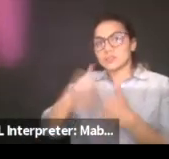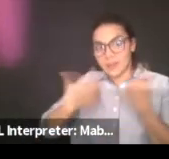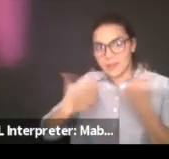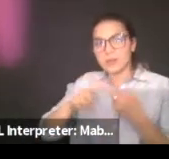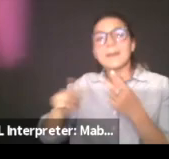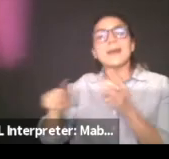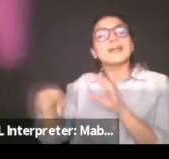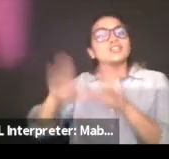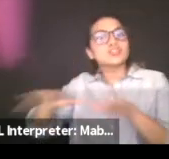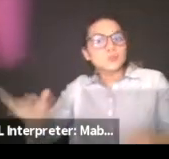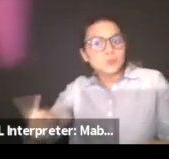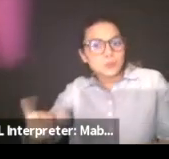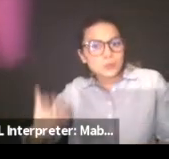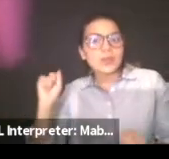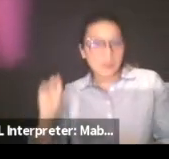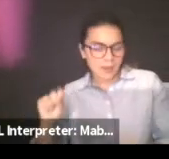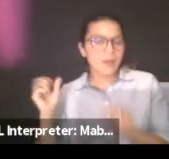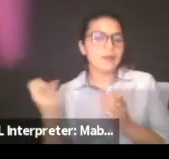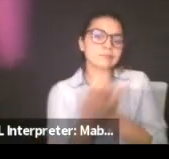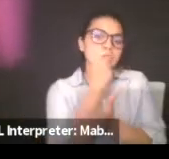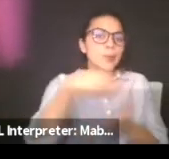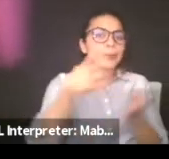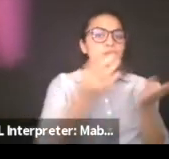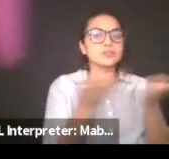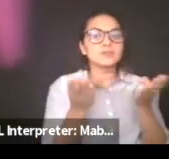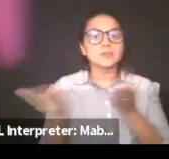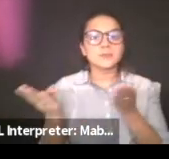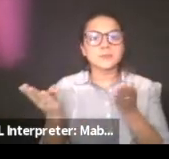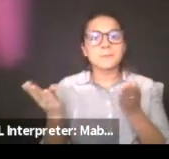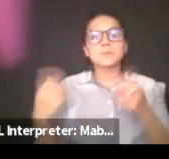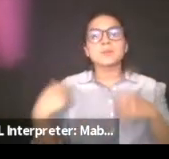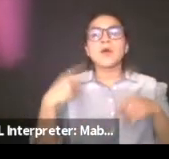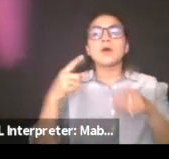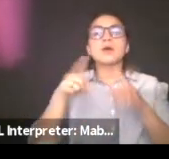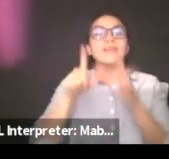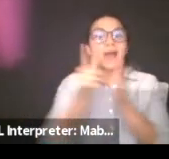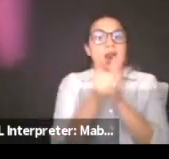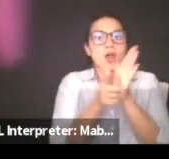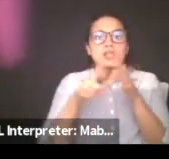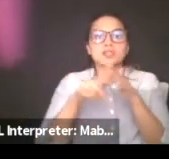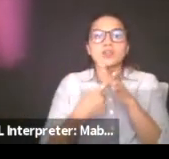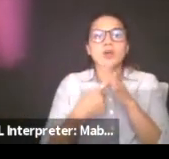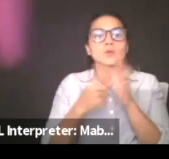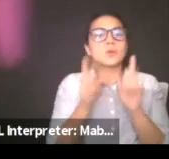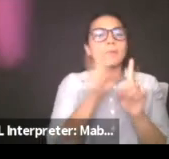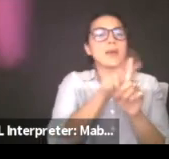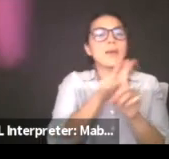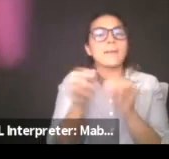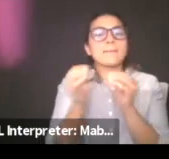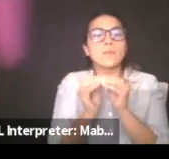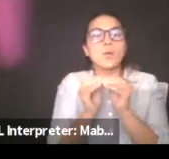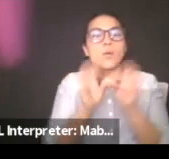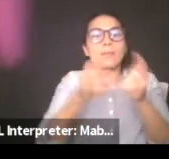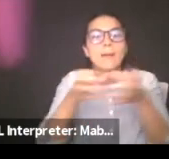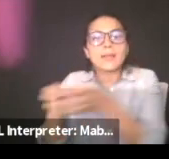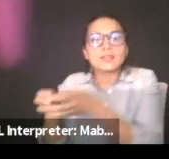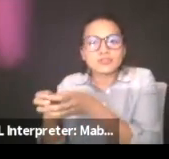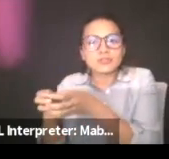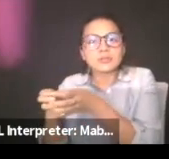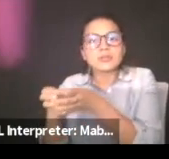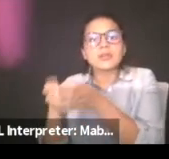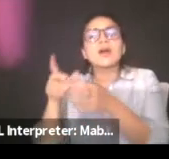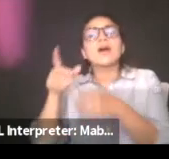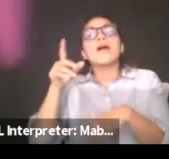subsequent reauthorizations, it was expanded to include teen dating violence, and then kind of interacts with other federal legislation